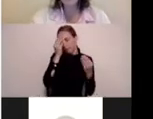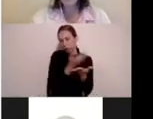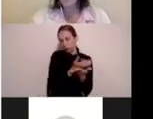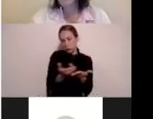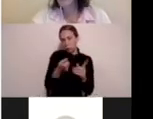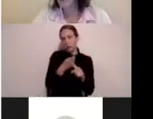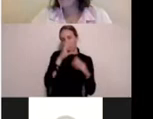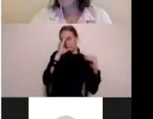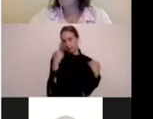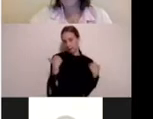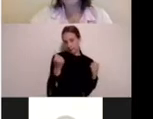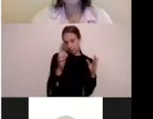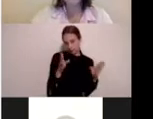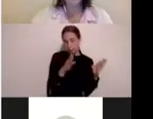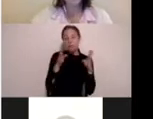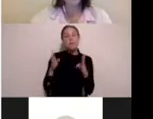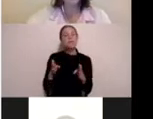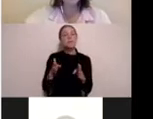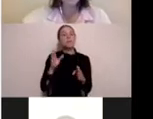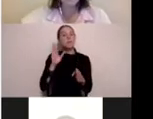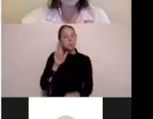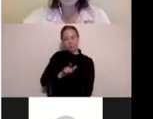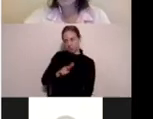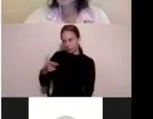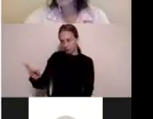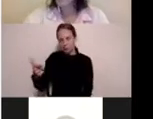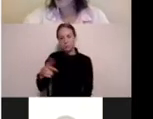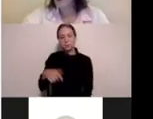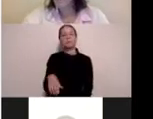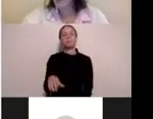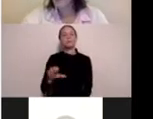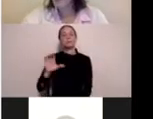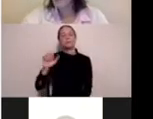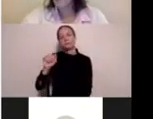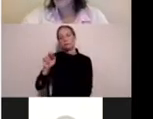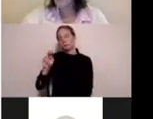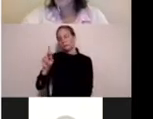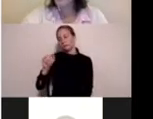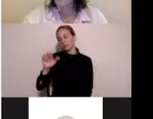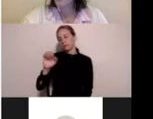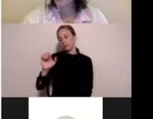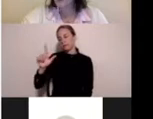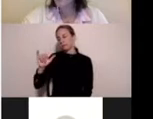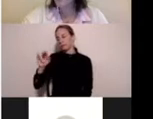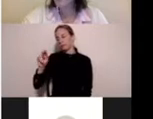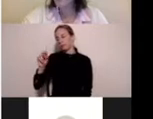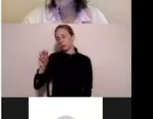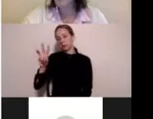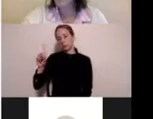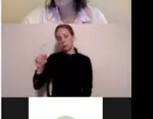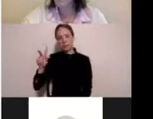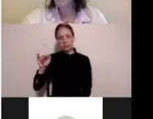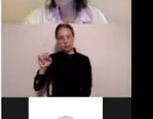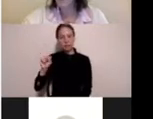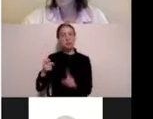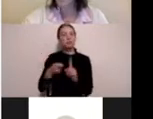Health. Then I will pass the torch to Candice Lindow-Davies from Hands and Voices, who will